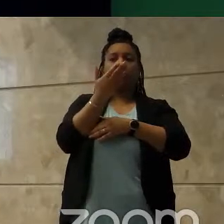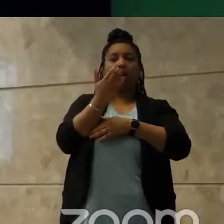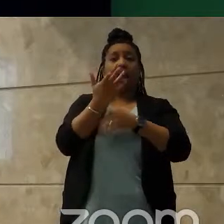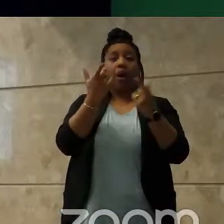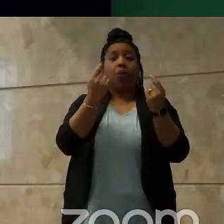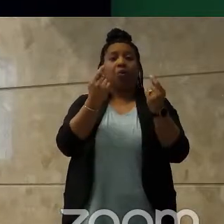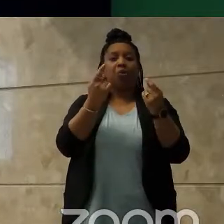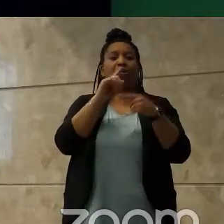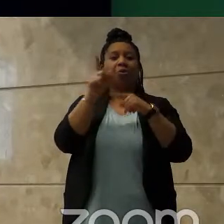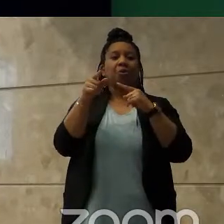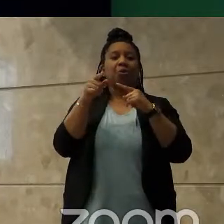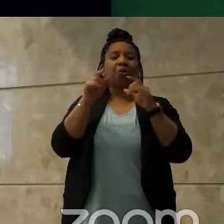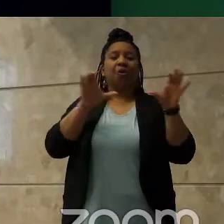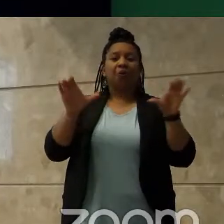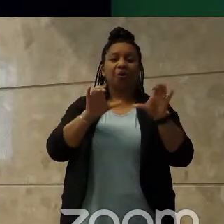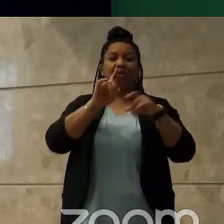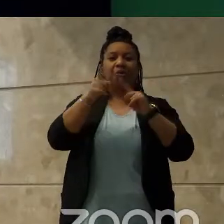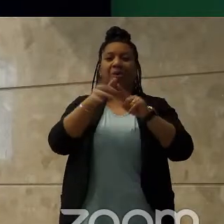think your mother can see you.